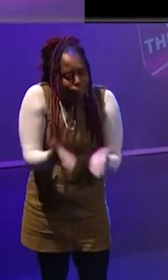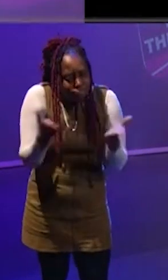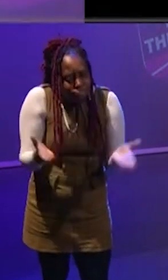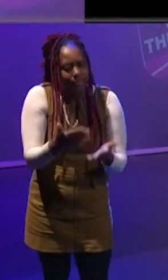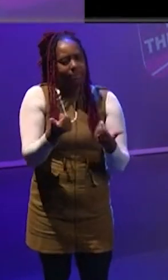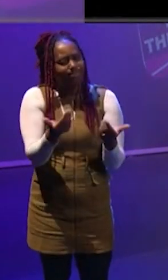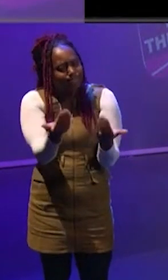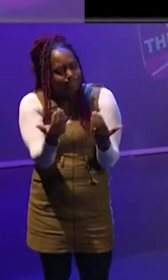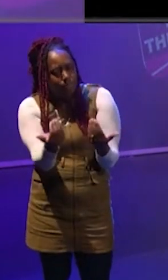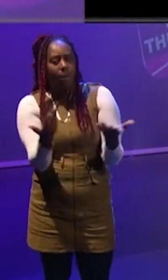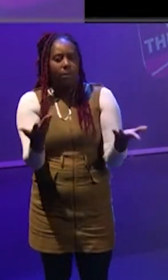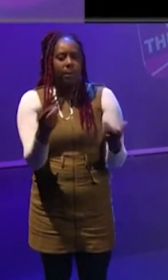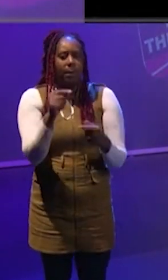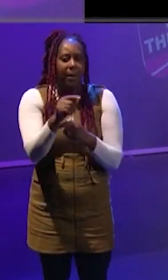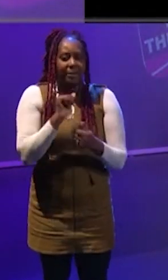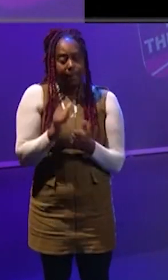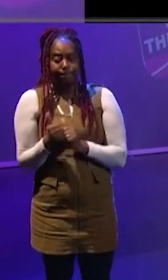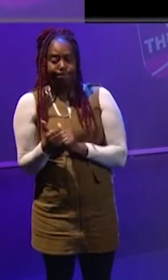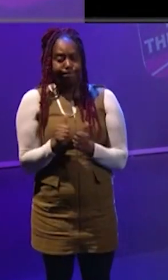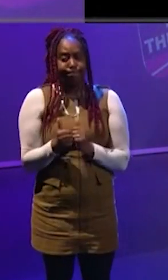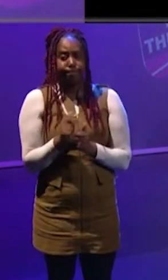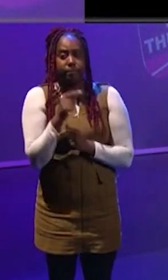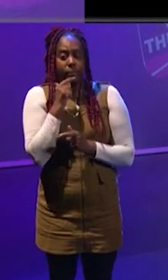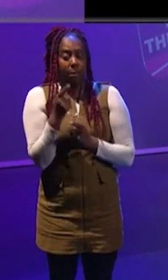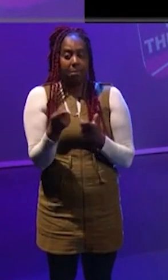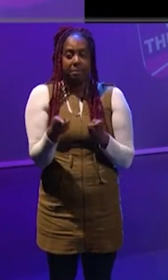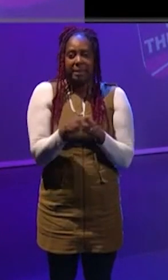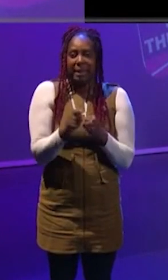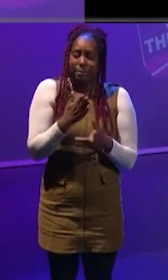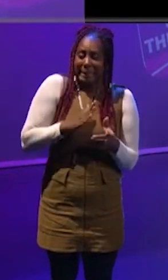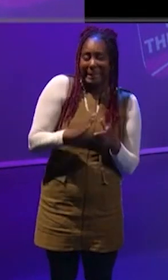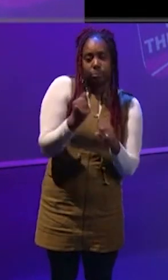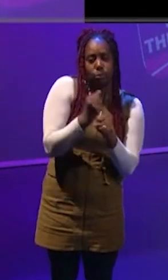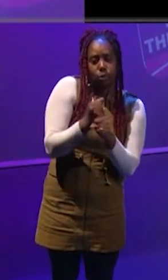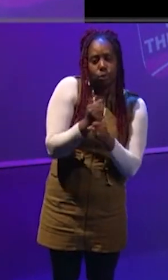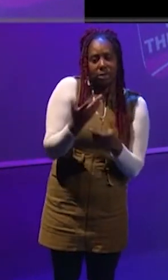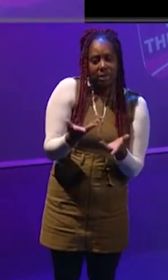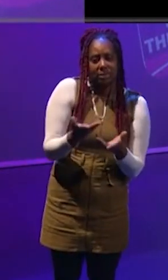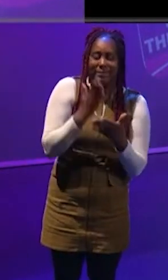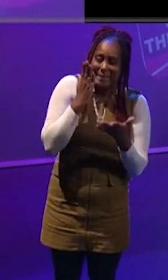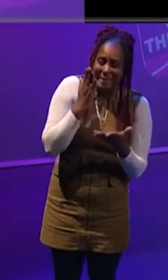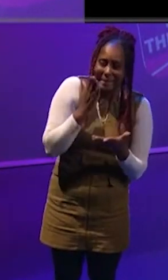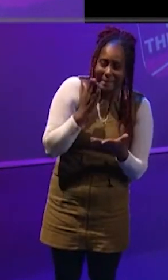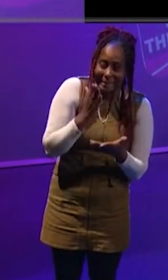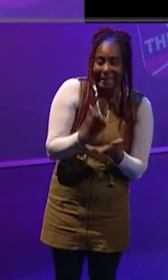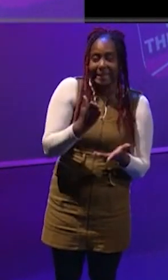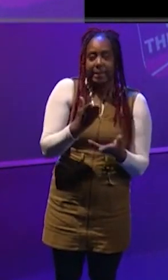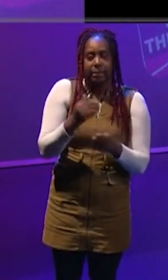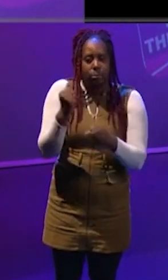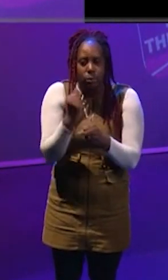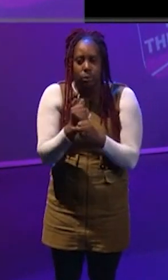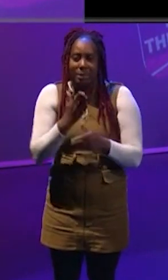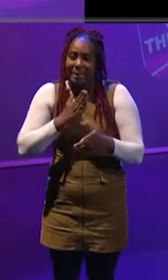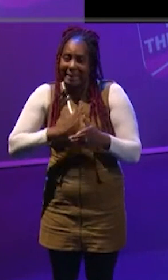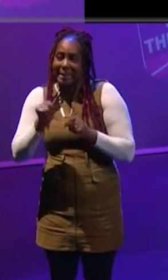And I think that there's a codependency there, in that artists often need producers. Artists definitely sometimes do need producers, but producers